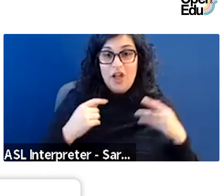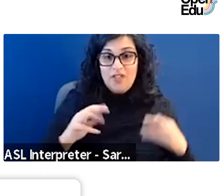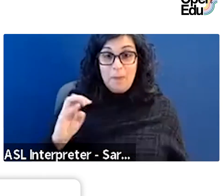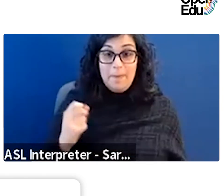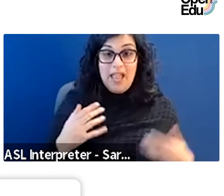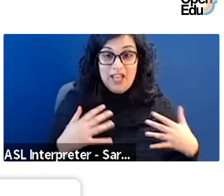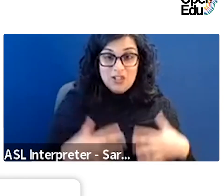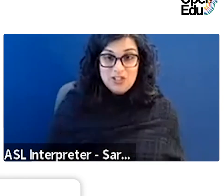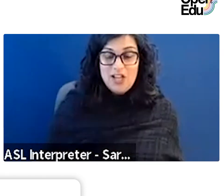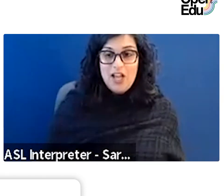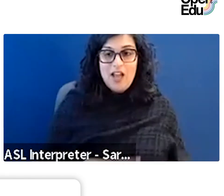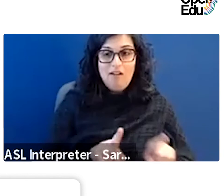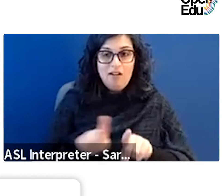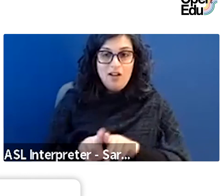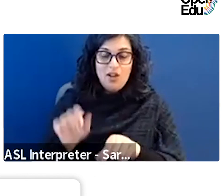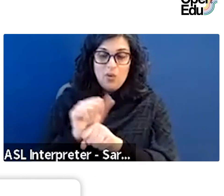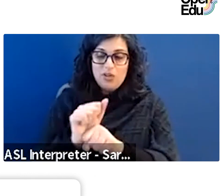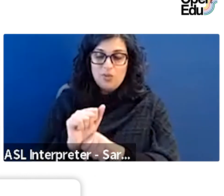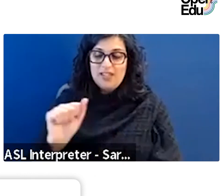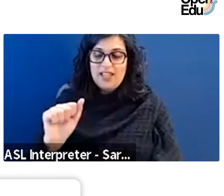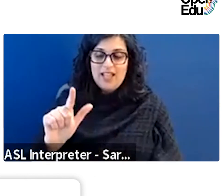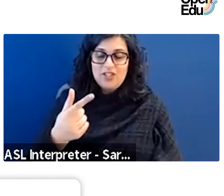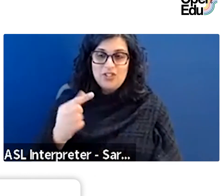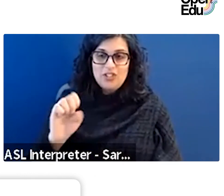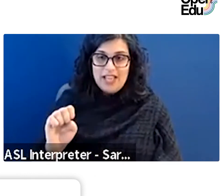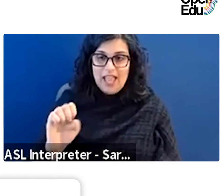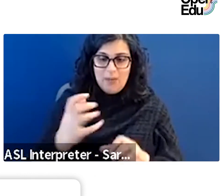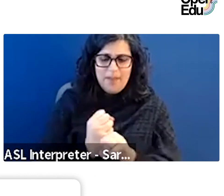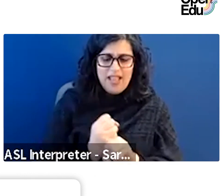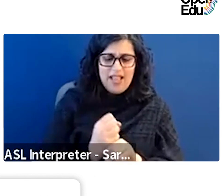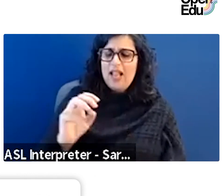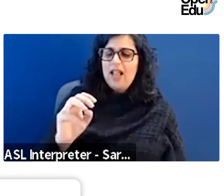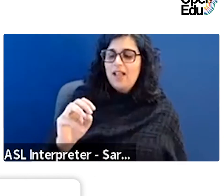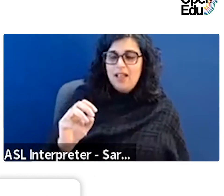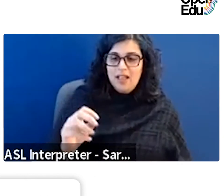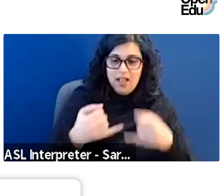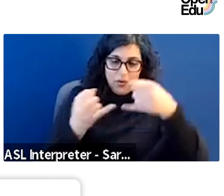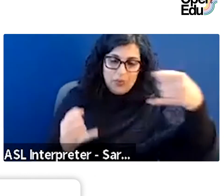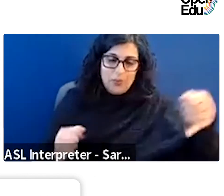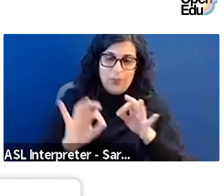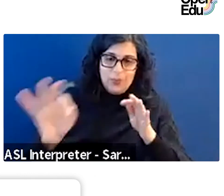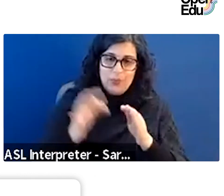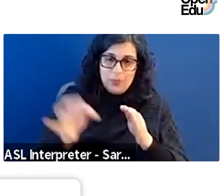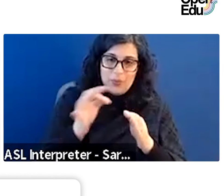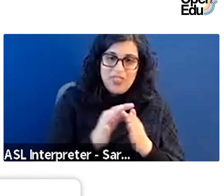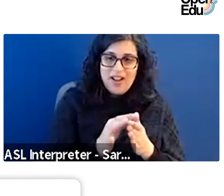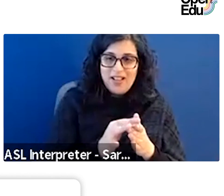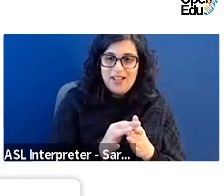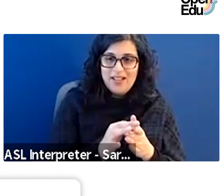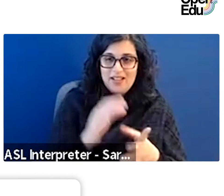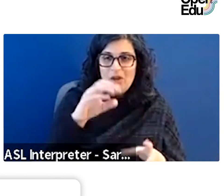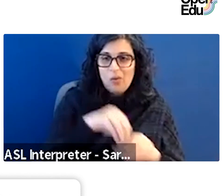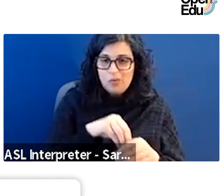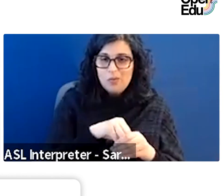with alginate and making like membrane threads with biochar composite inside as well. But also,